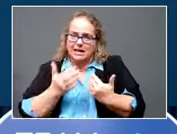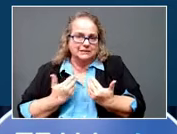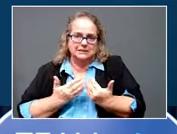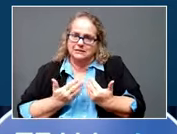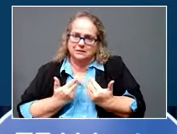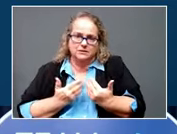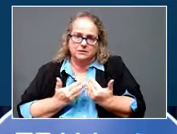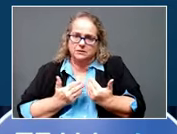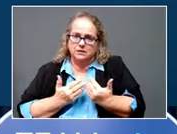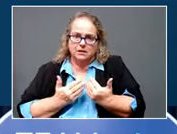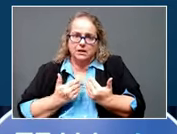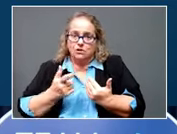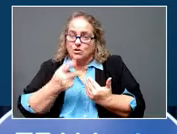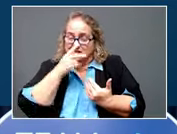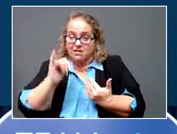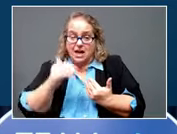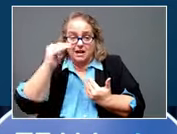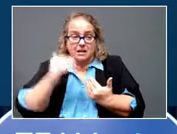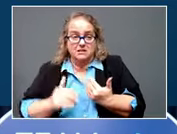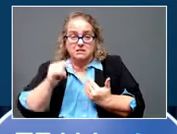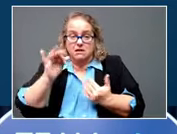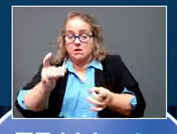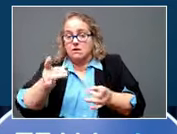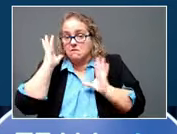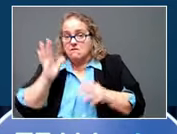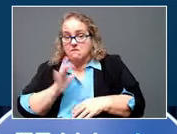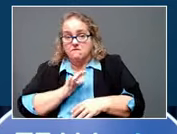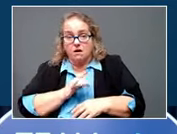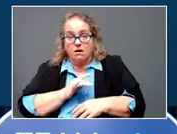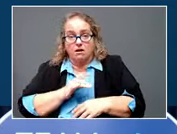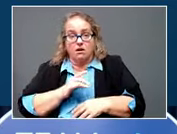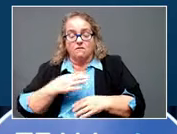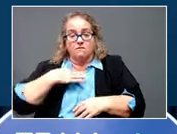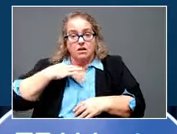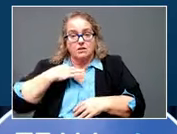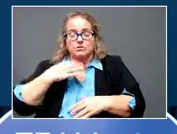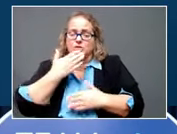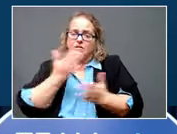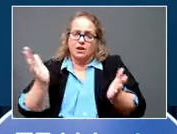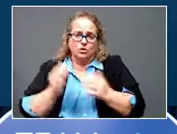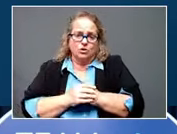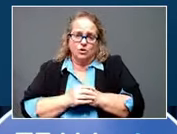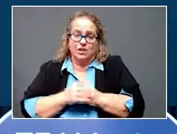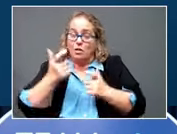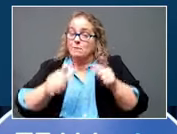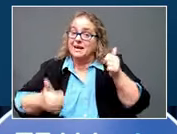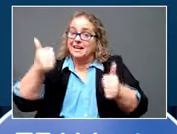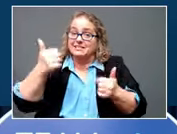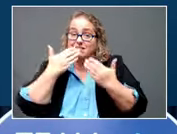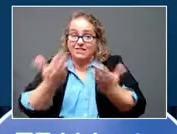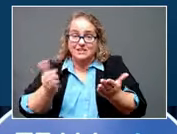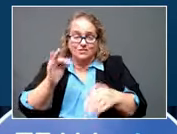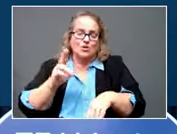list of incredible volunteers. So thank you to them as well. And then the biggest thanks, of course, Santa Claus.